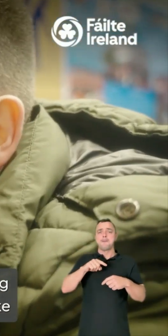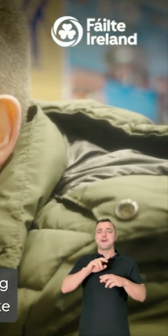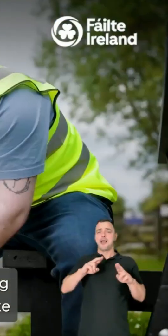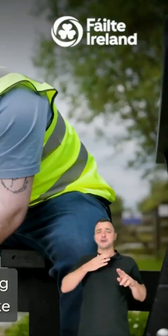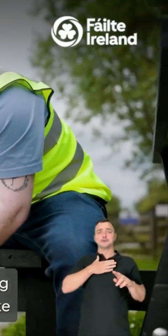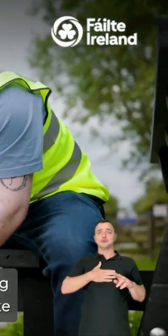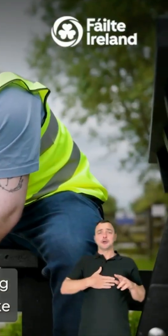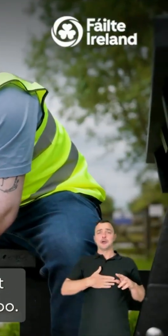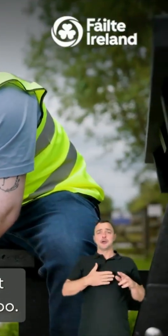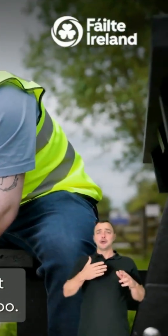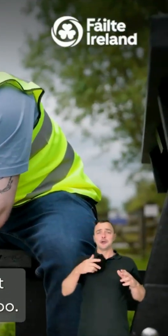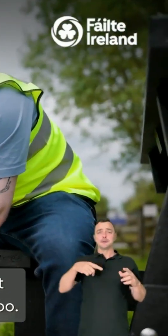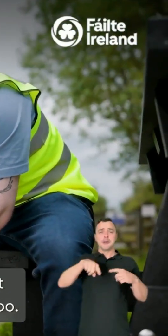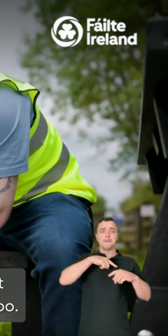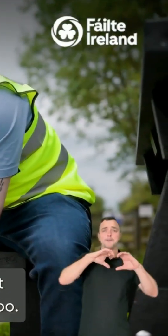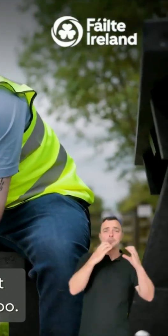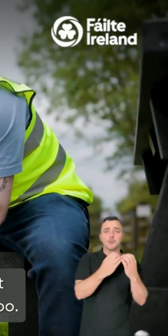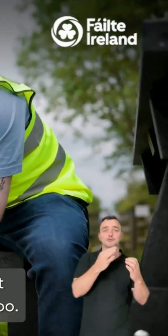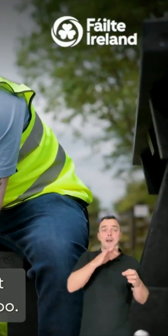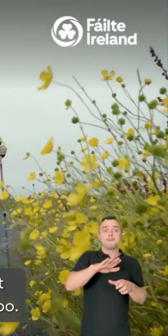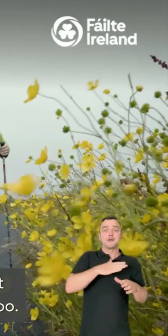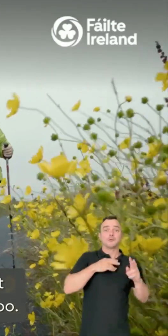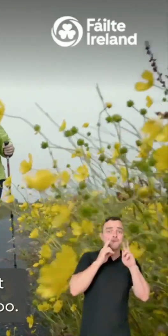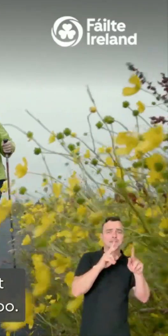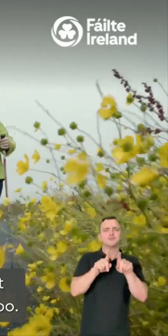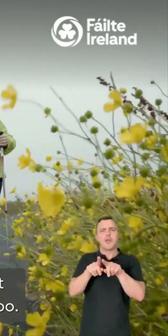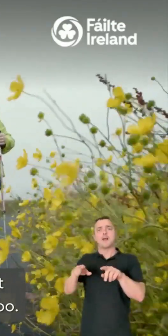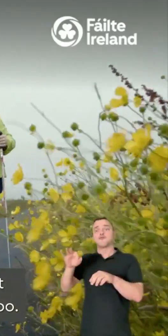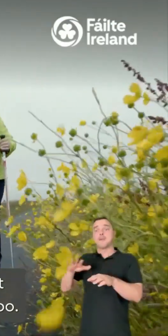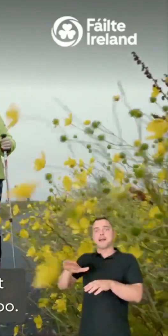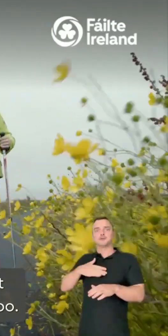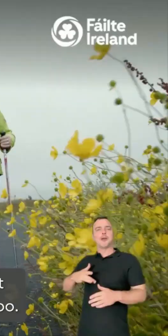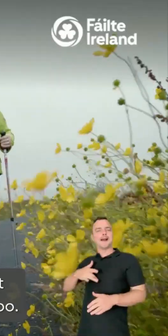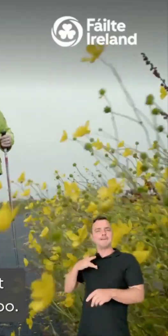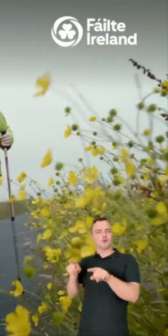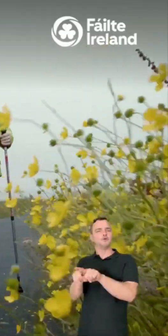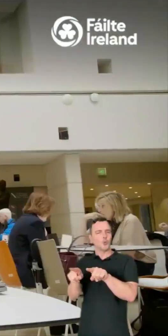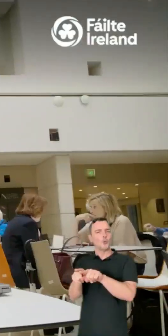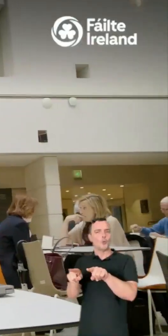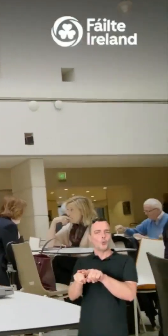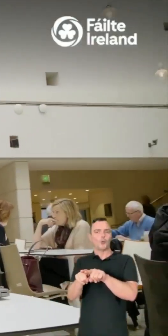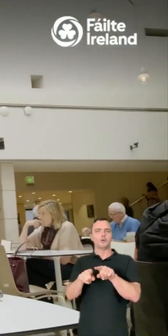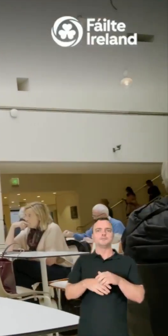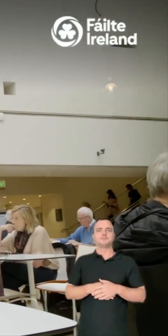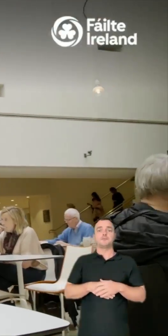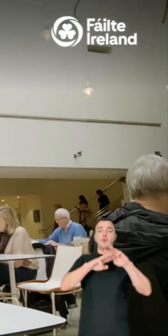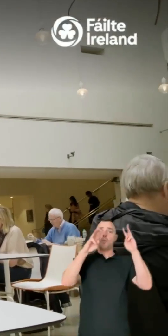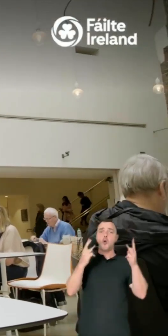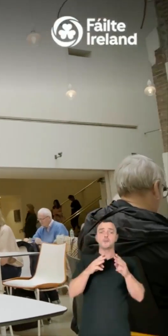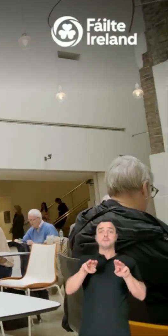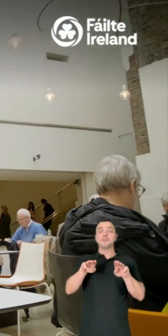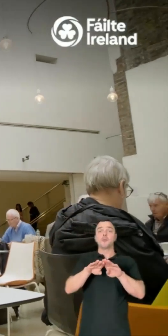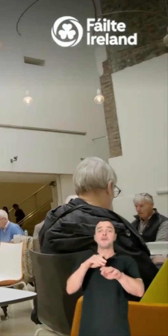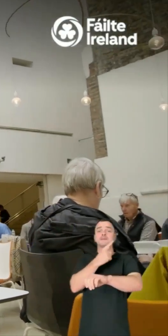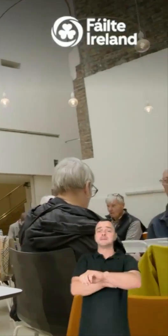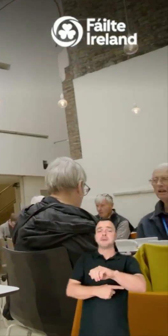experiences that not only make our communities a great place to visit, but make them great places to live in too. Navigating the world for